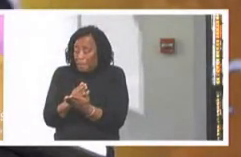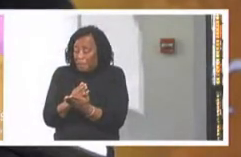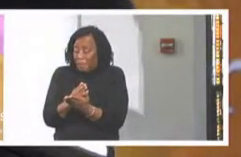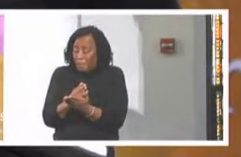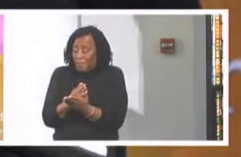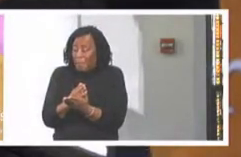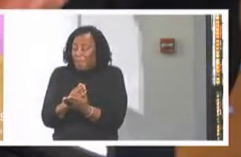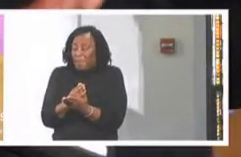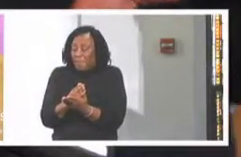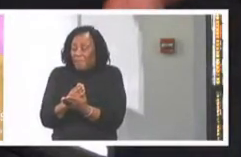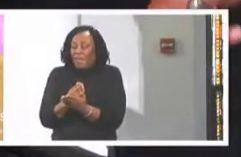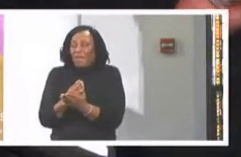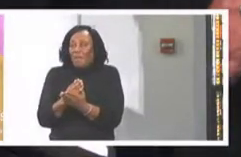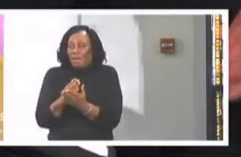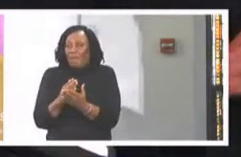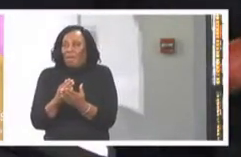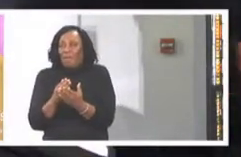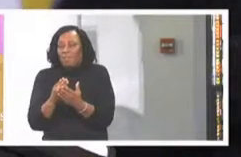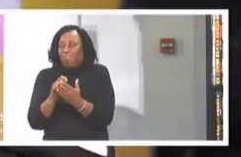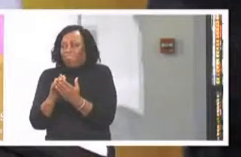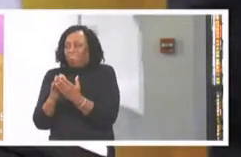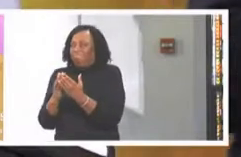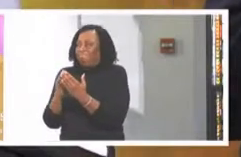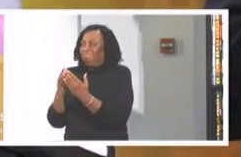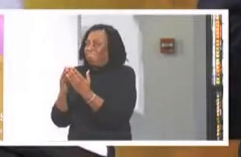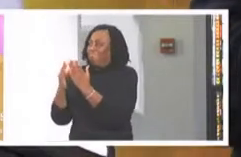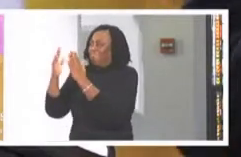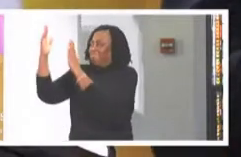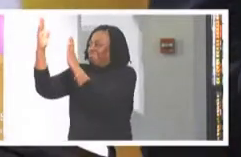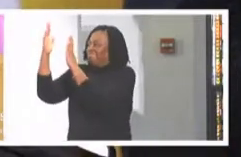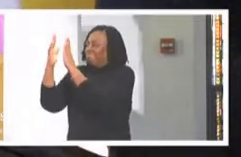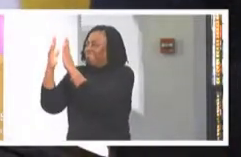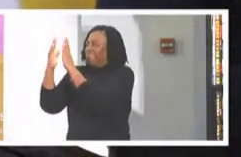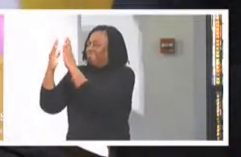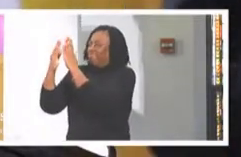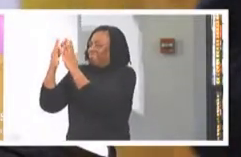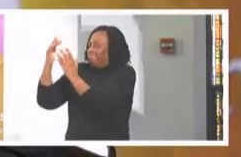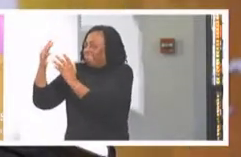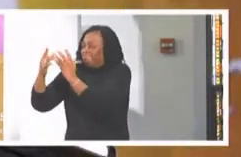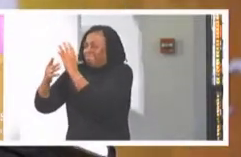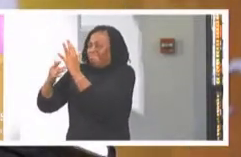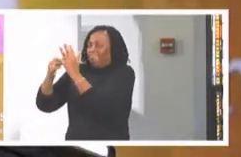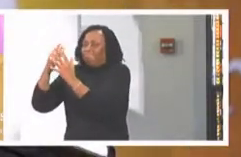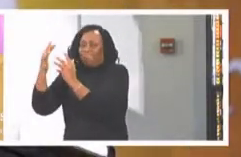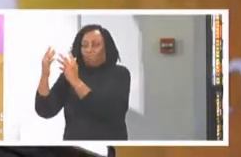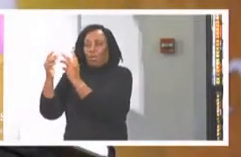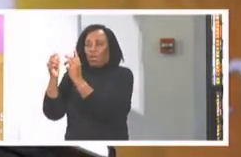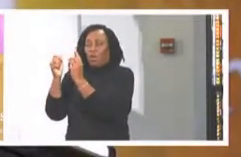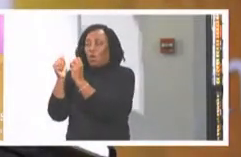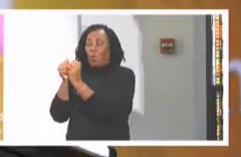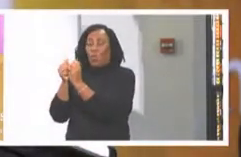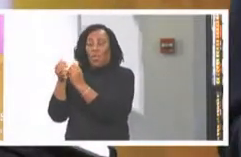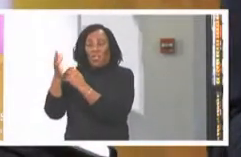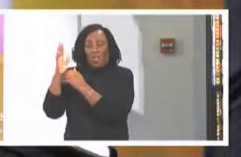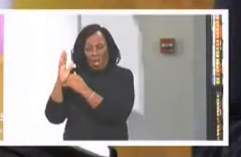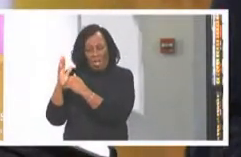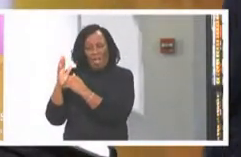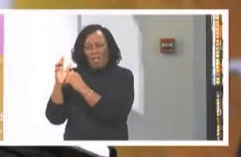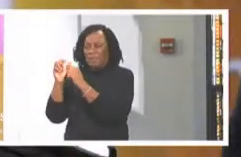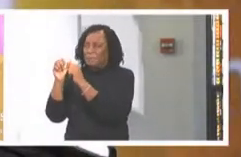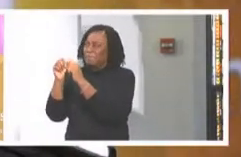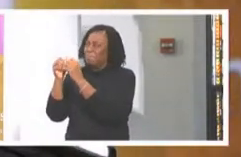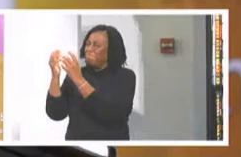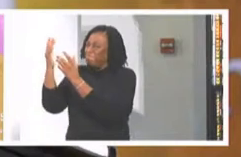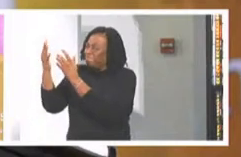and really spend some time with God. I don't mean those little now I lay me down to sleep prayers. I mean stop and spend time